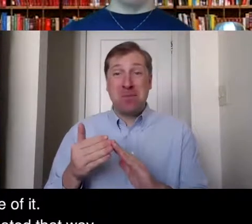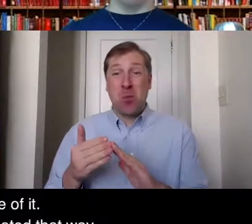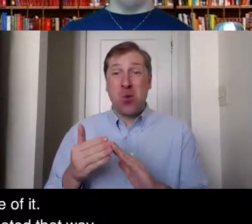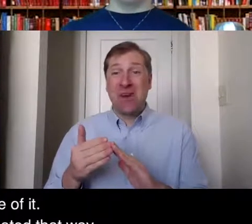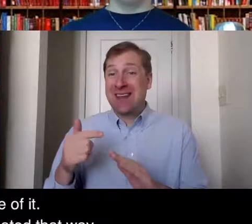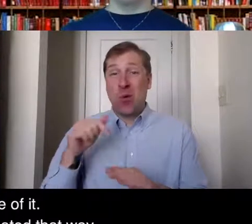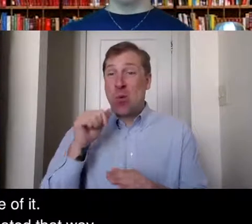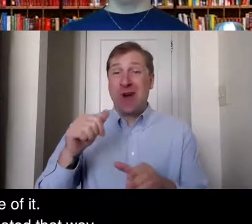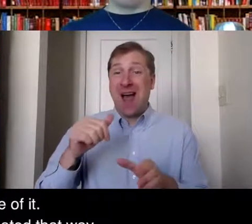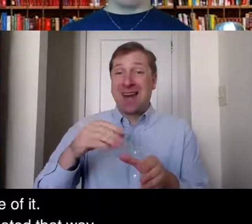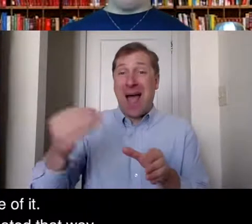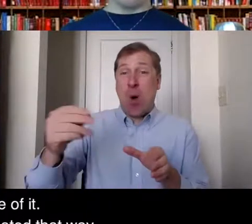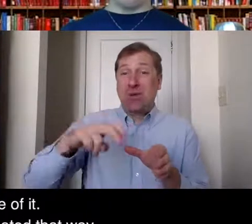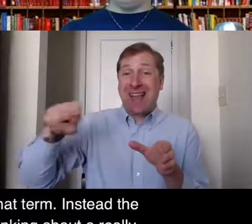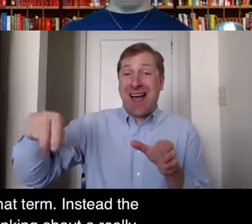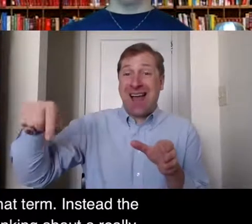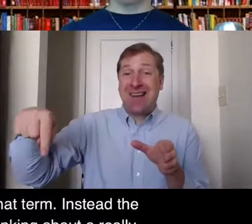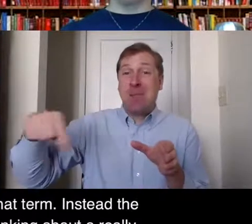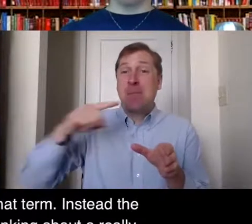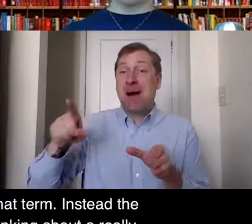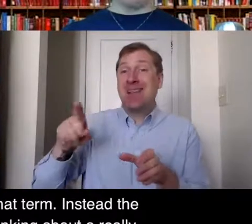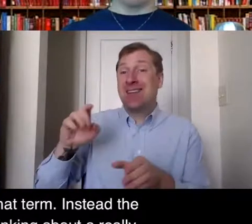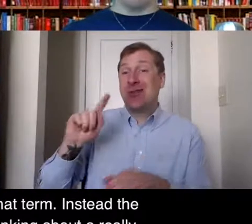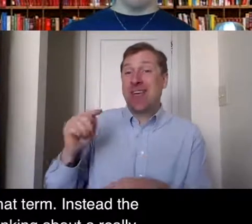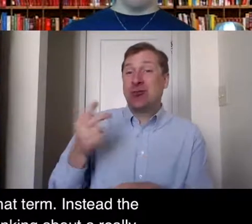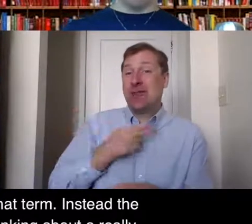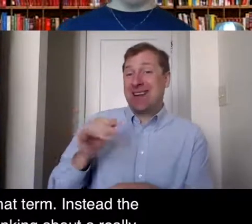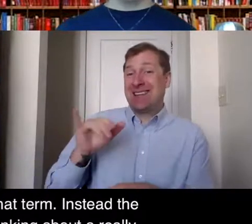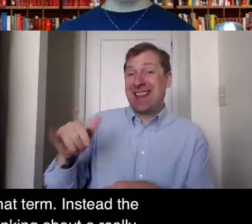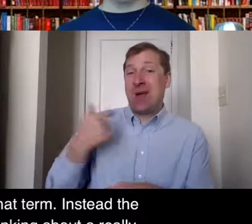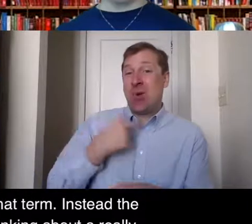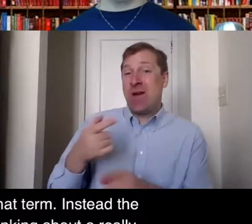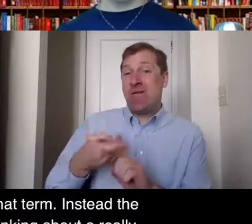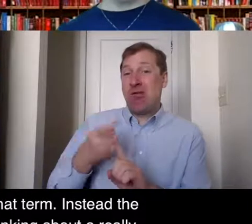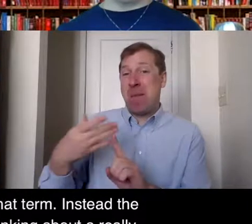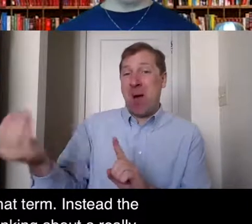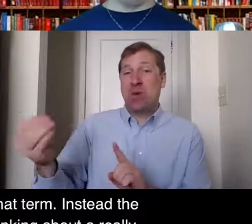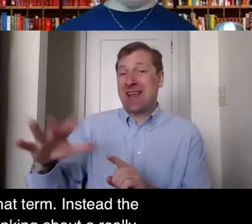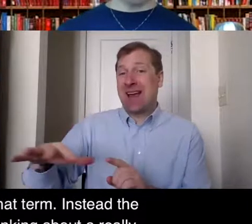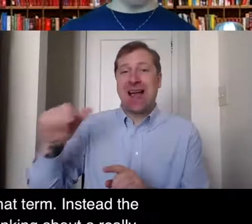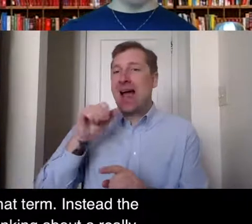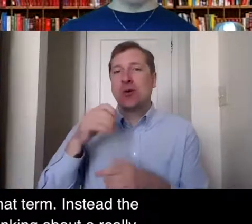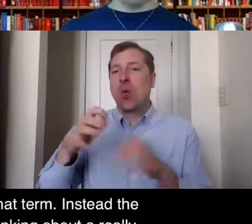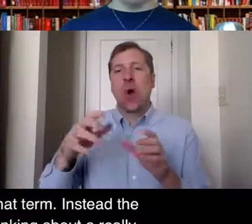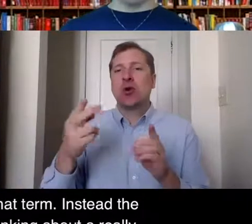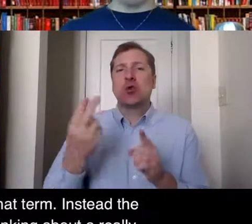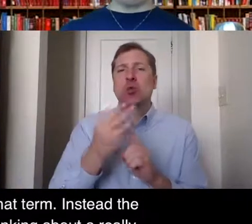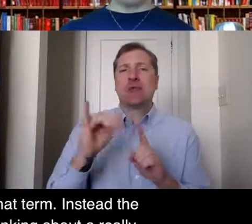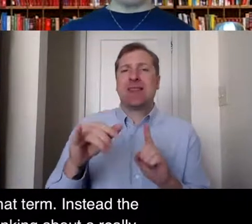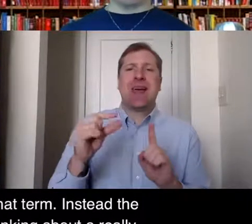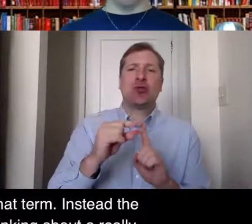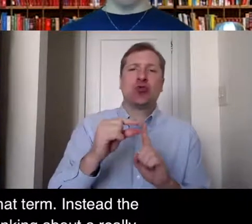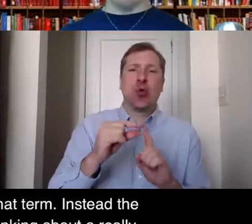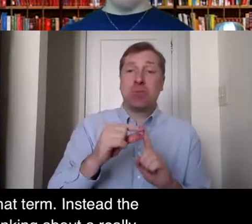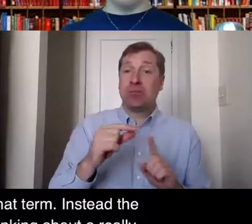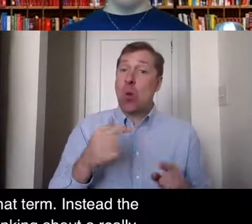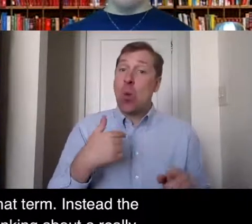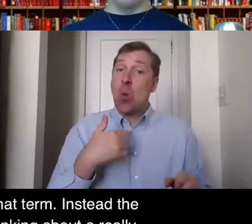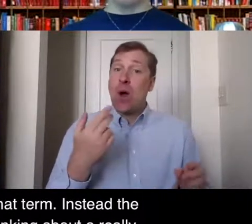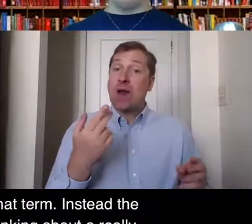outside of it. We're often treated that way. So I would not use that term. Instead, the paradigm that I use is thinking about a